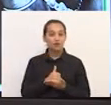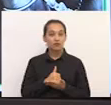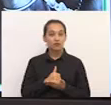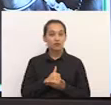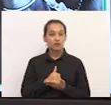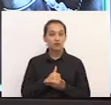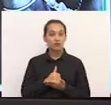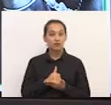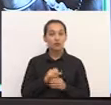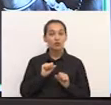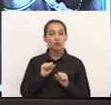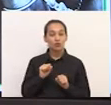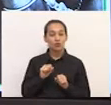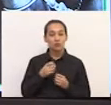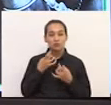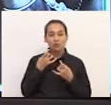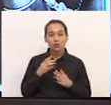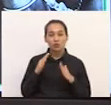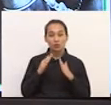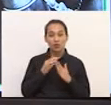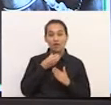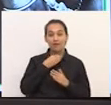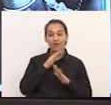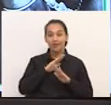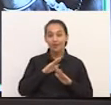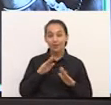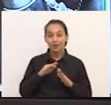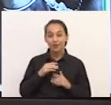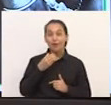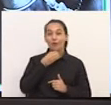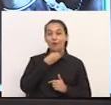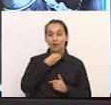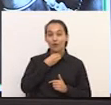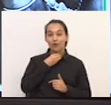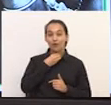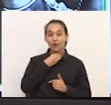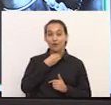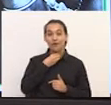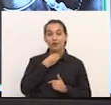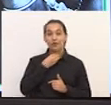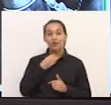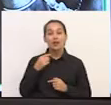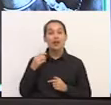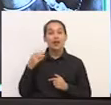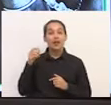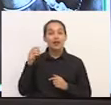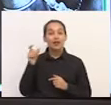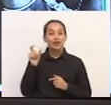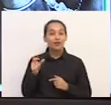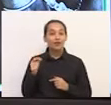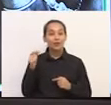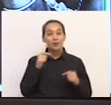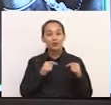uy hayvoni deb emas, balki insonning ruhiy jihatdan ham yaqin do'sti, o'rtog'i